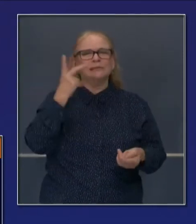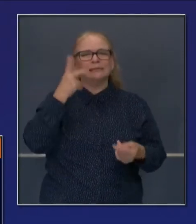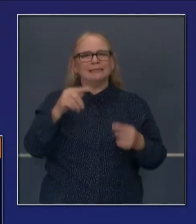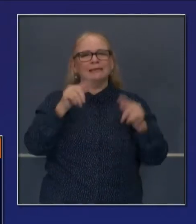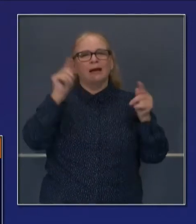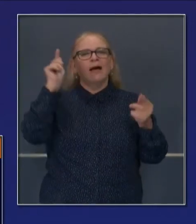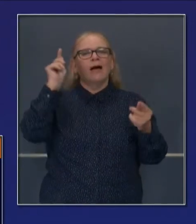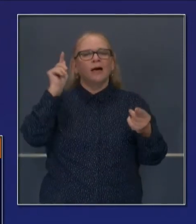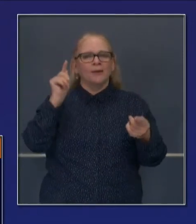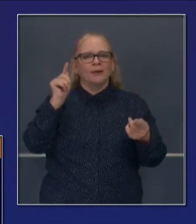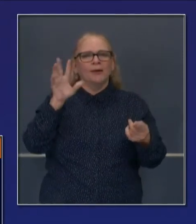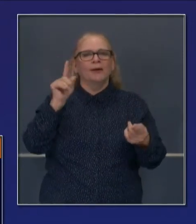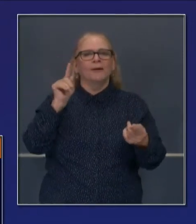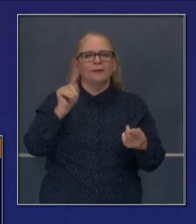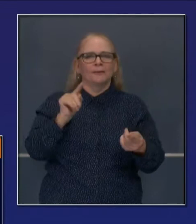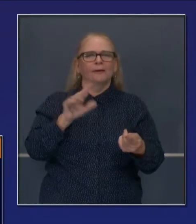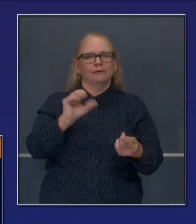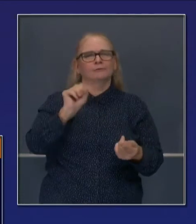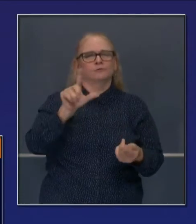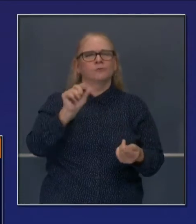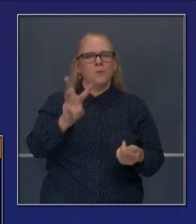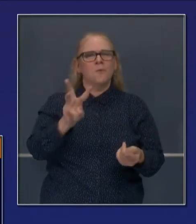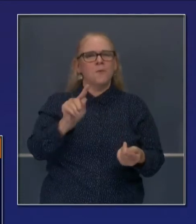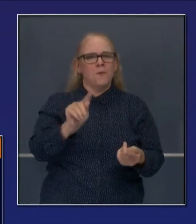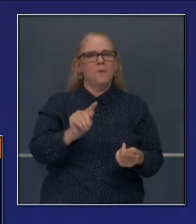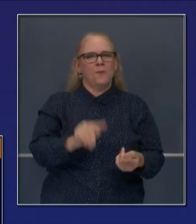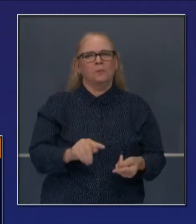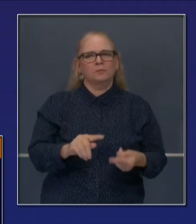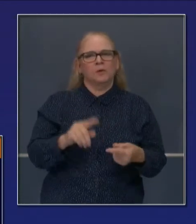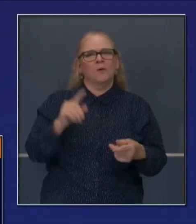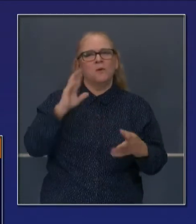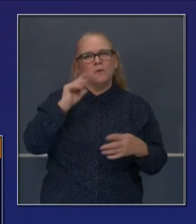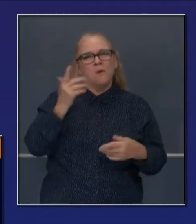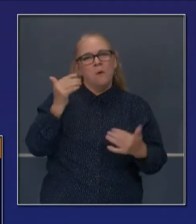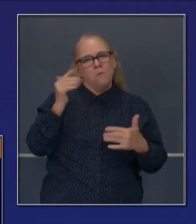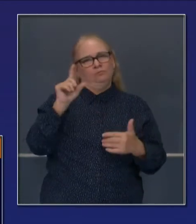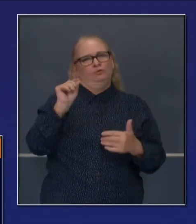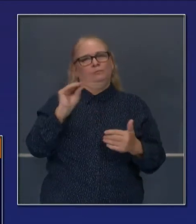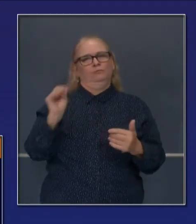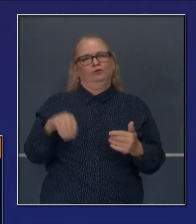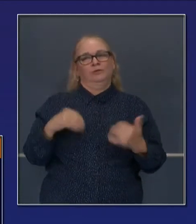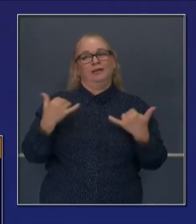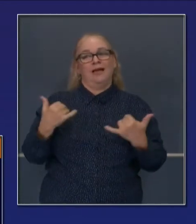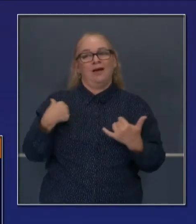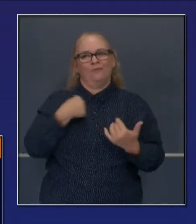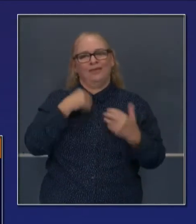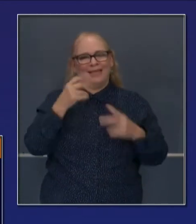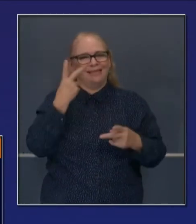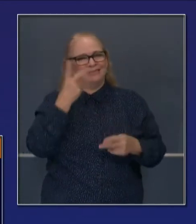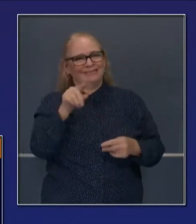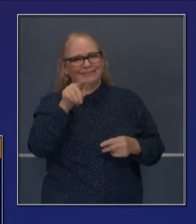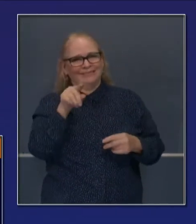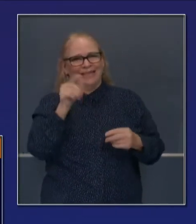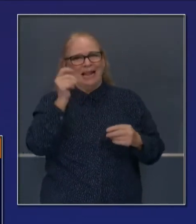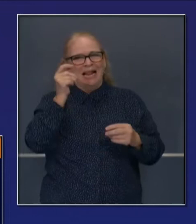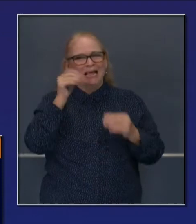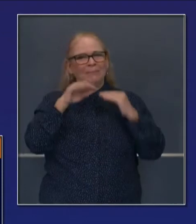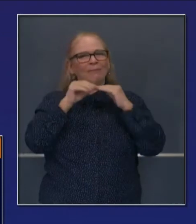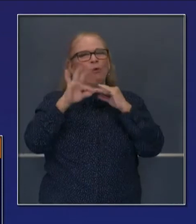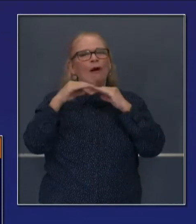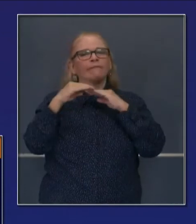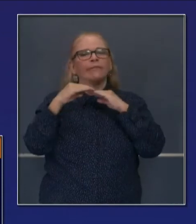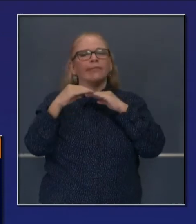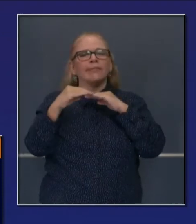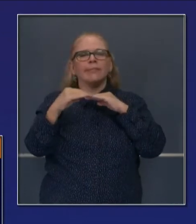trailing decreases of closer to 20%. So again, beginning to see a plateauing, a reduction